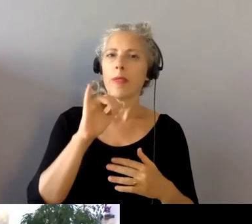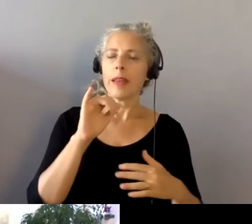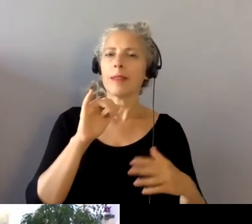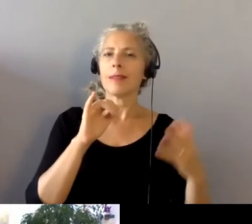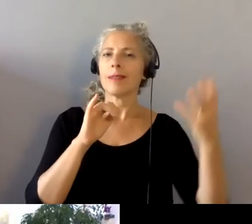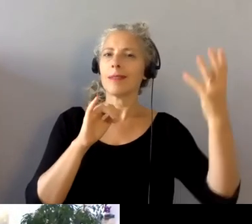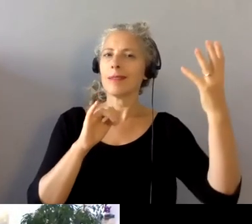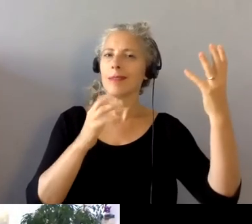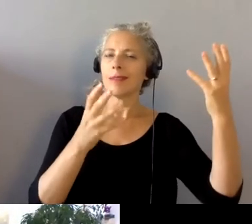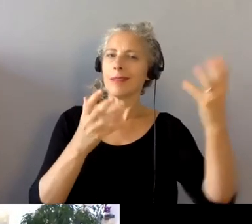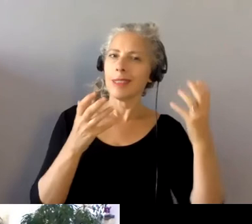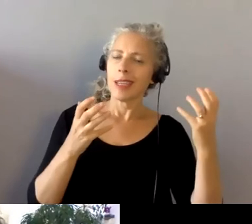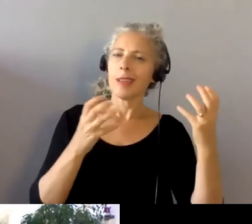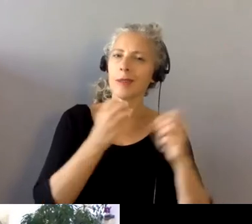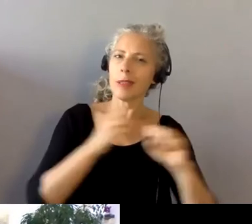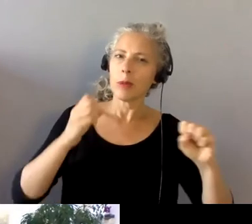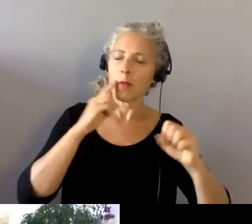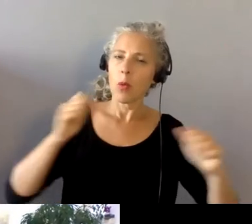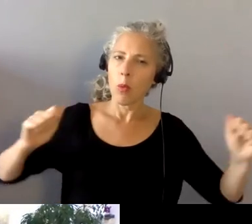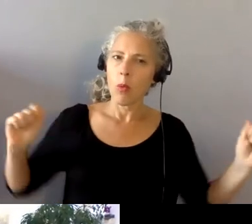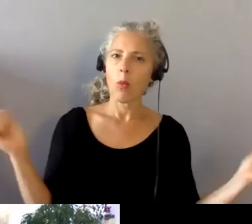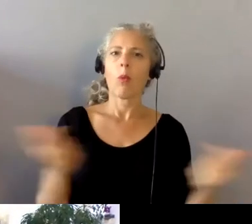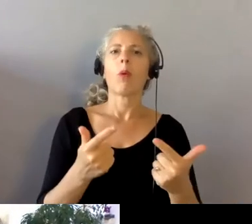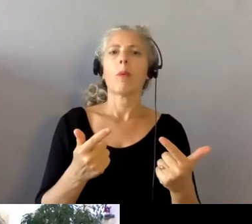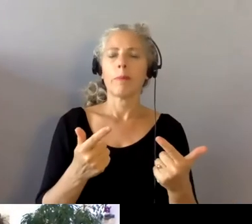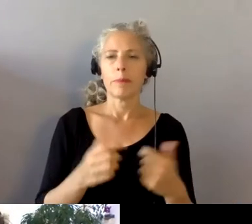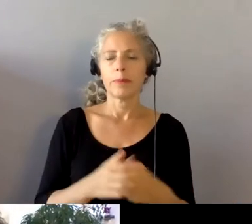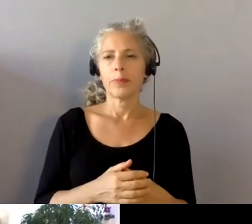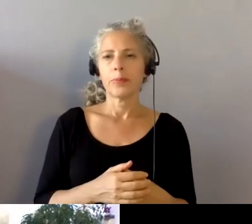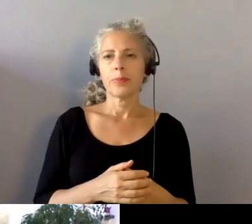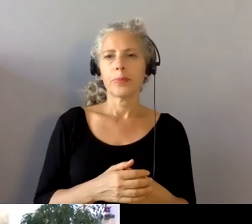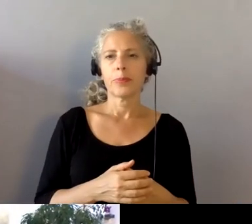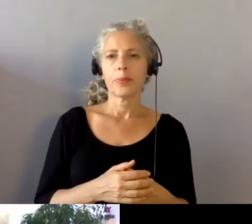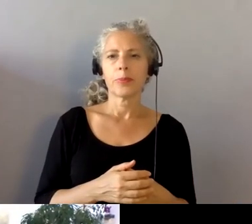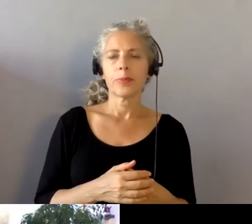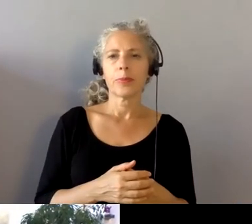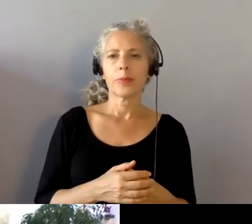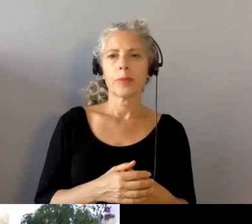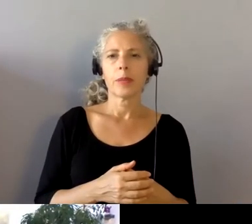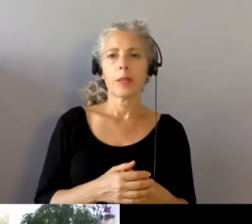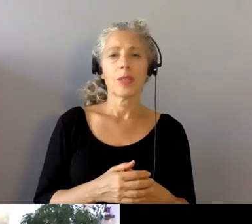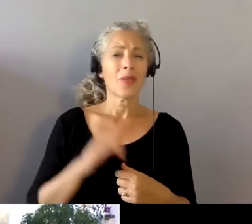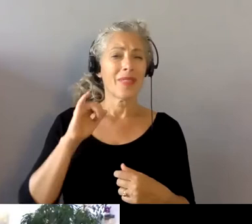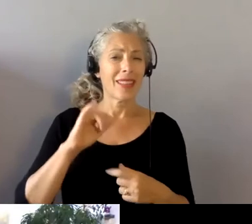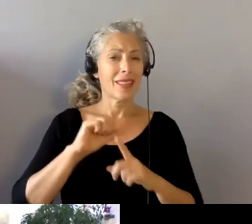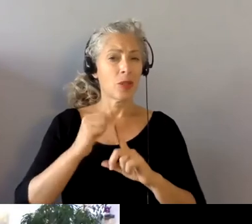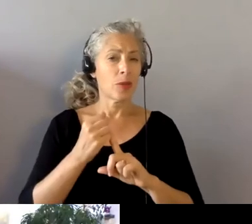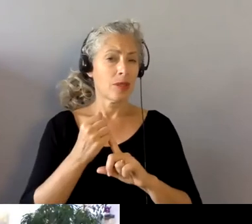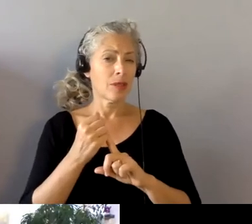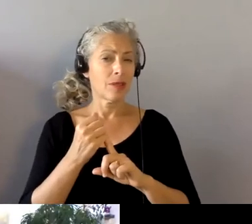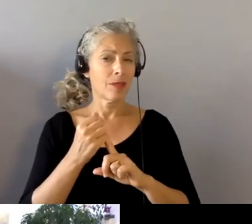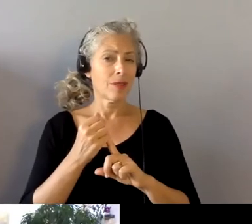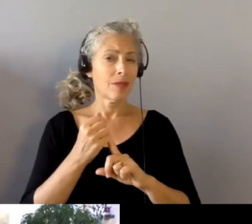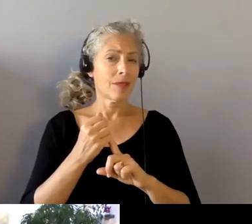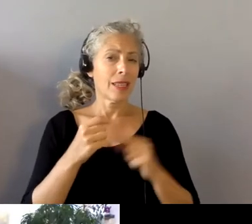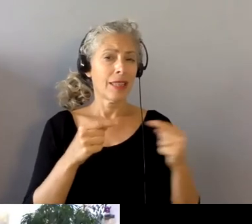desire for liberation for everybody, including, you know, and so that predicament and the